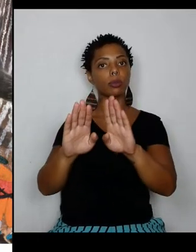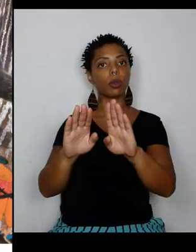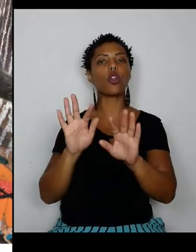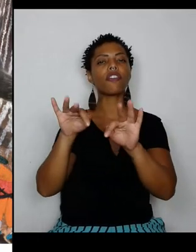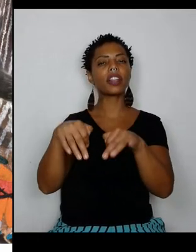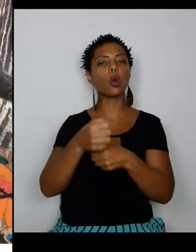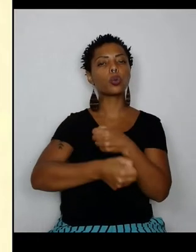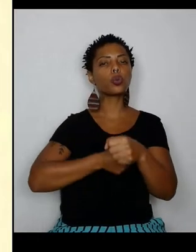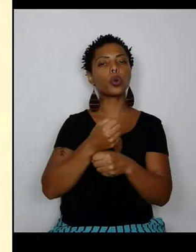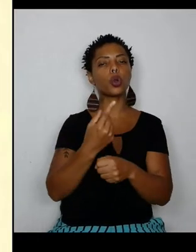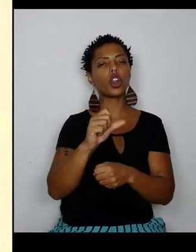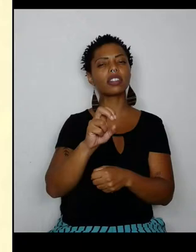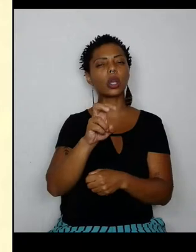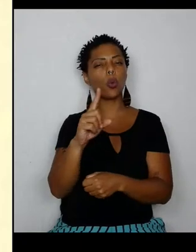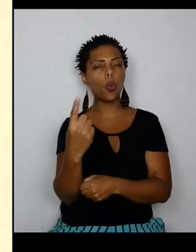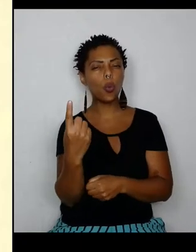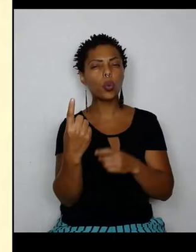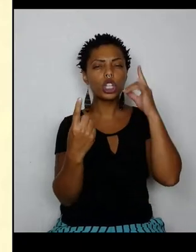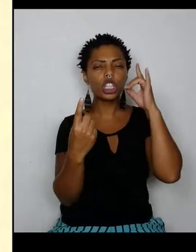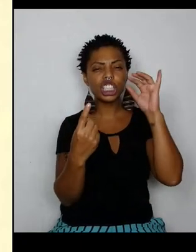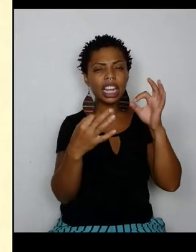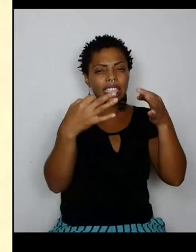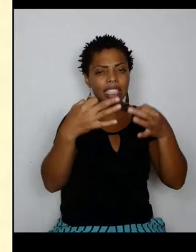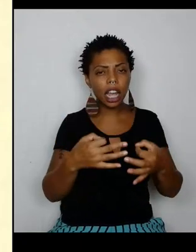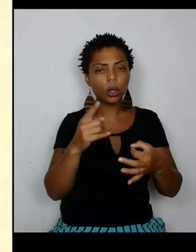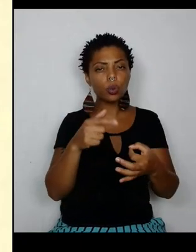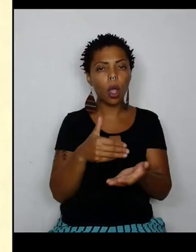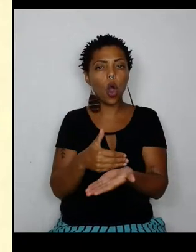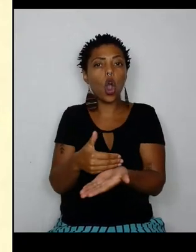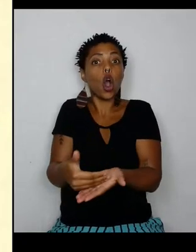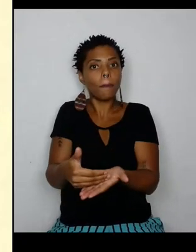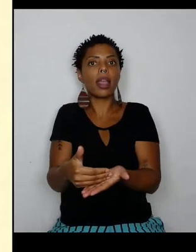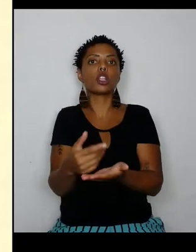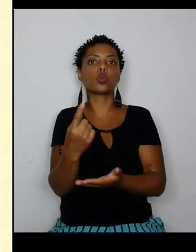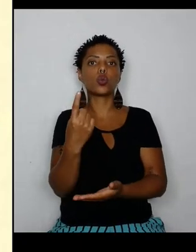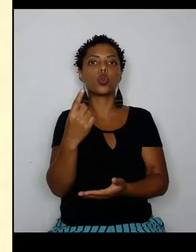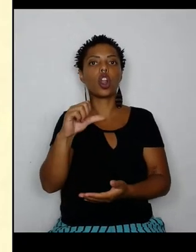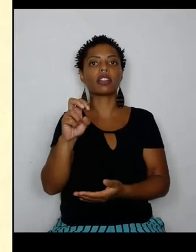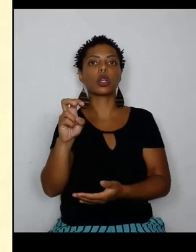and it became part of the museum's collection in 1952